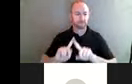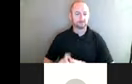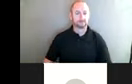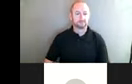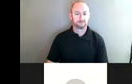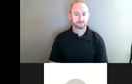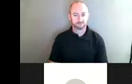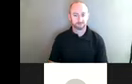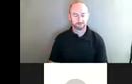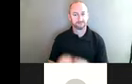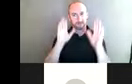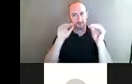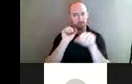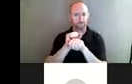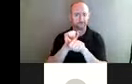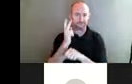So I'm hoping this works.